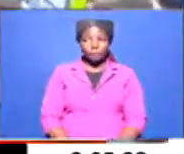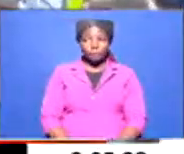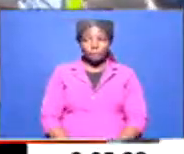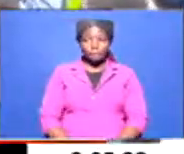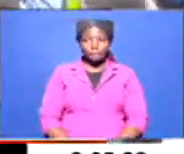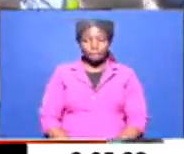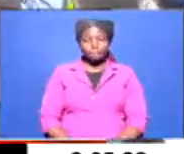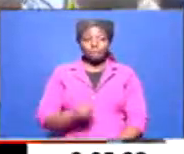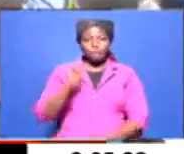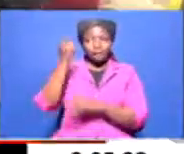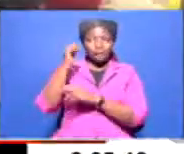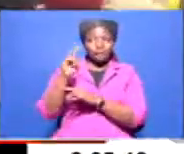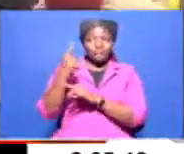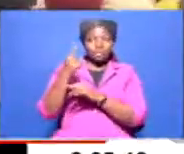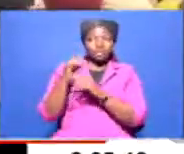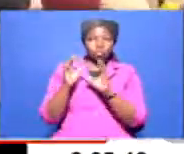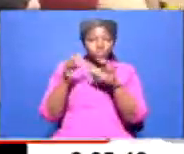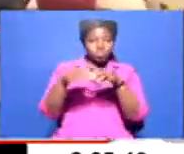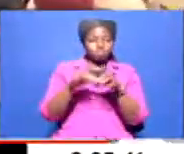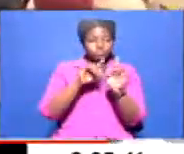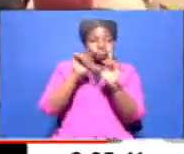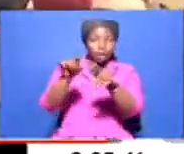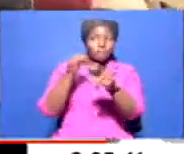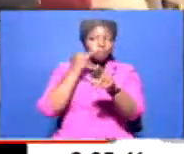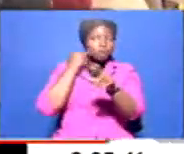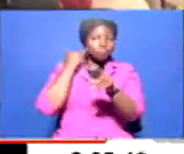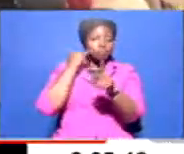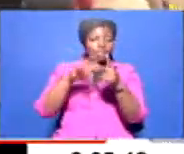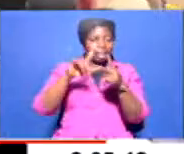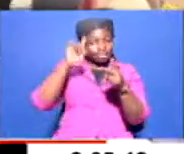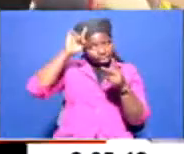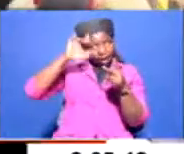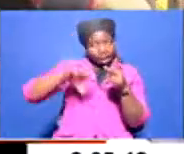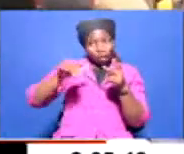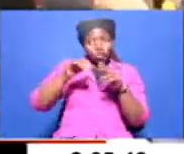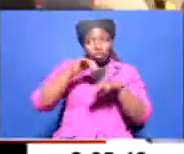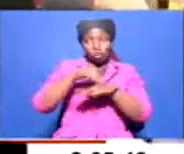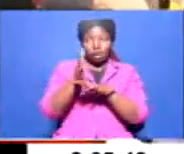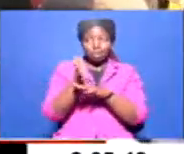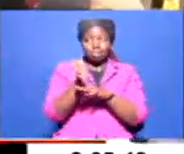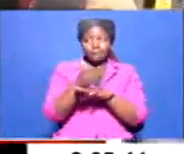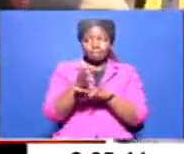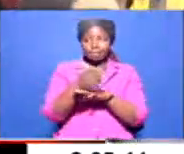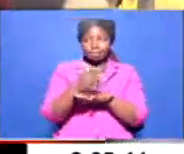The Kenya Kwanza Brigade was in Nakuru and Nyandarua counties Thursday.